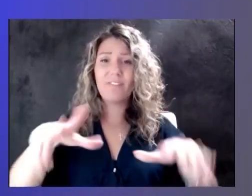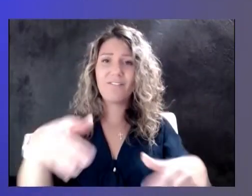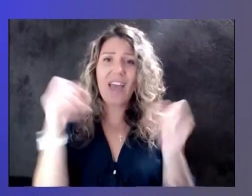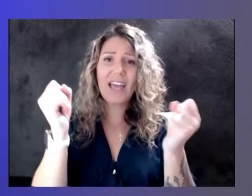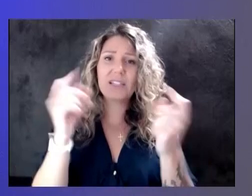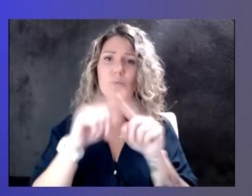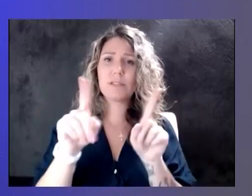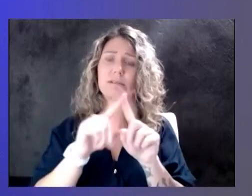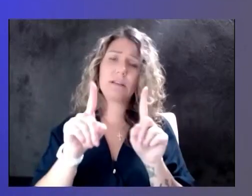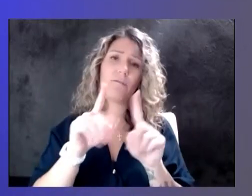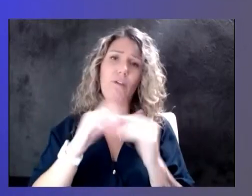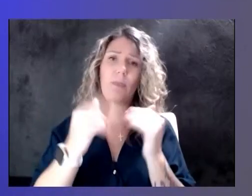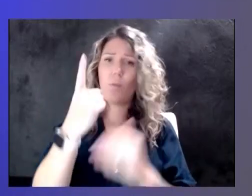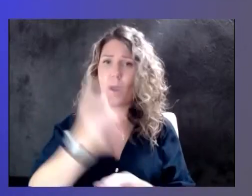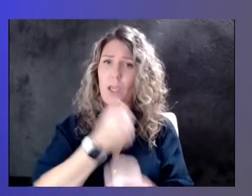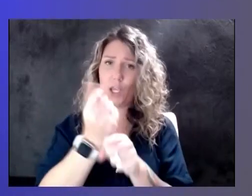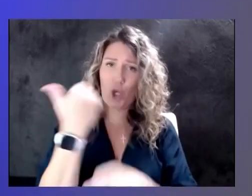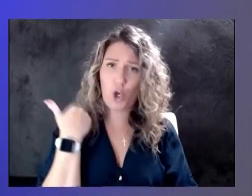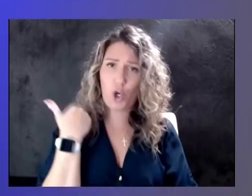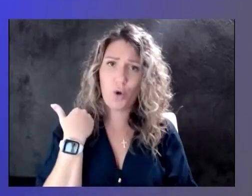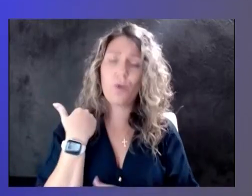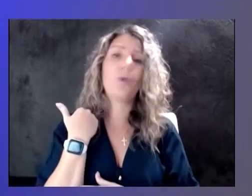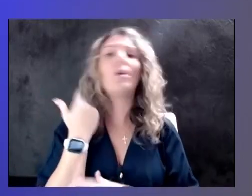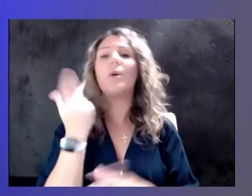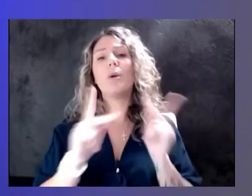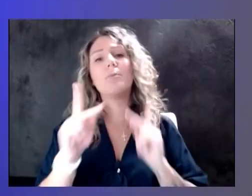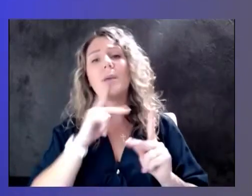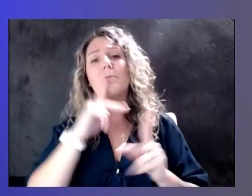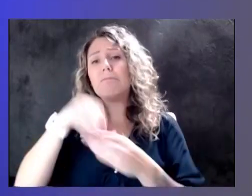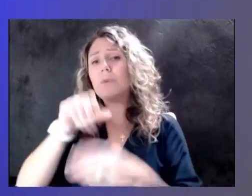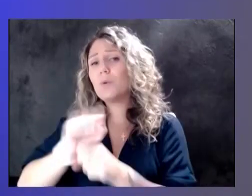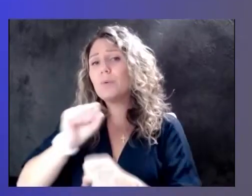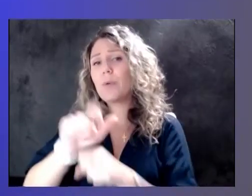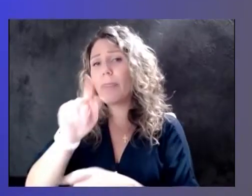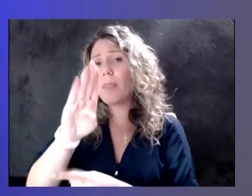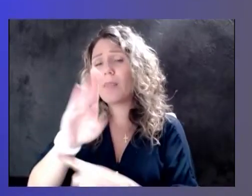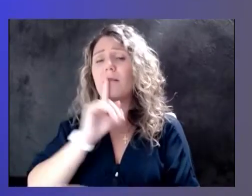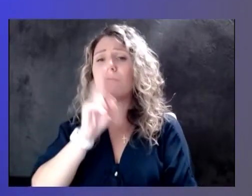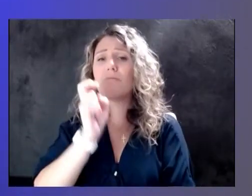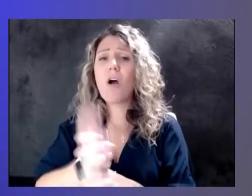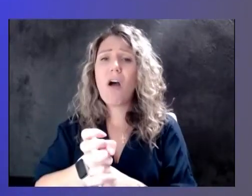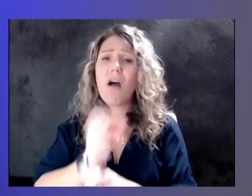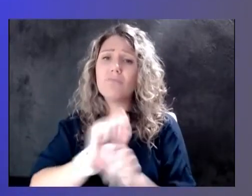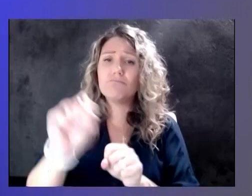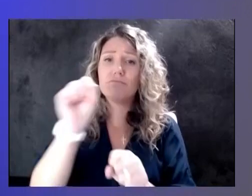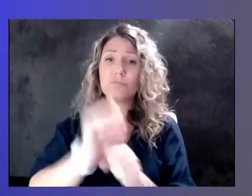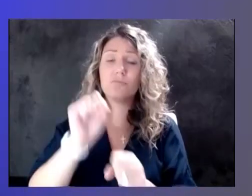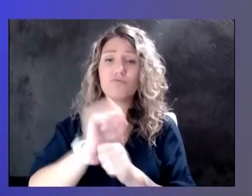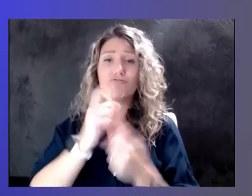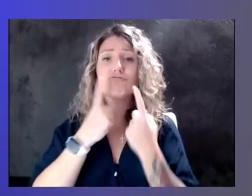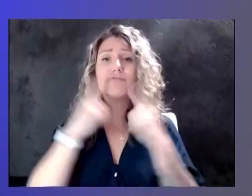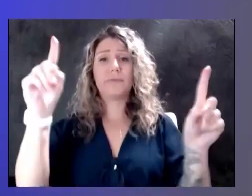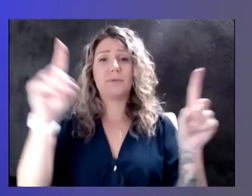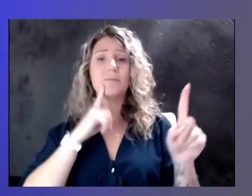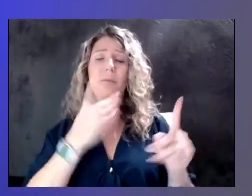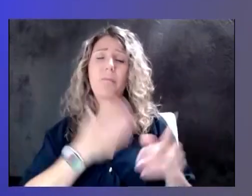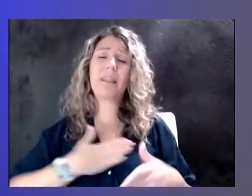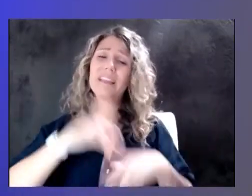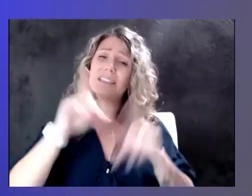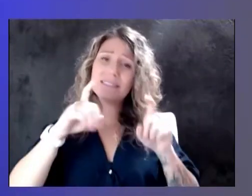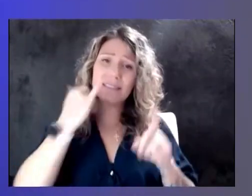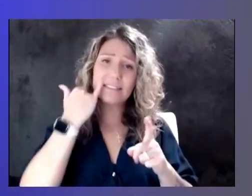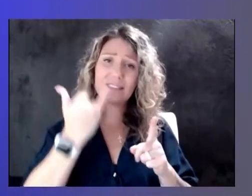in a year ago. And those of us in the lab has worked really hard to get us to that situation. So please go get tested if you're symptomatic.